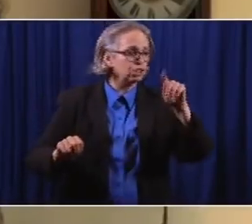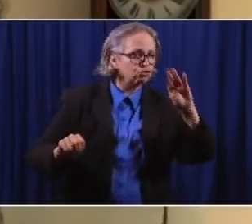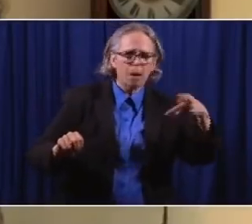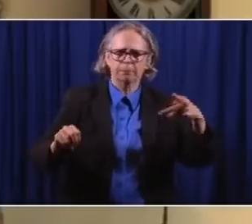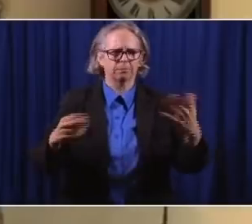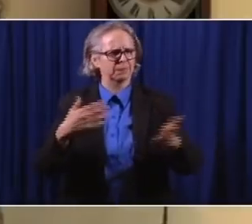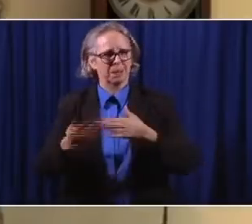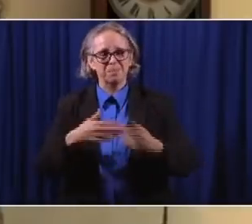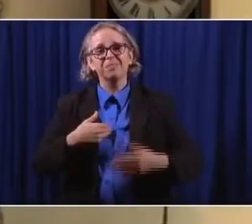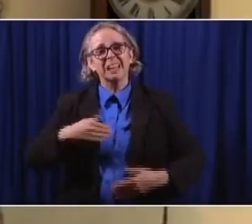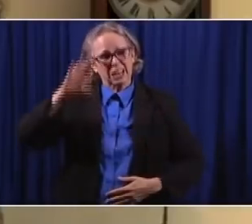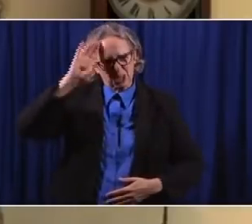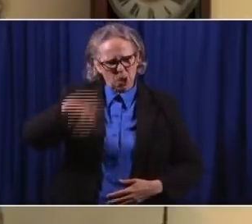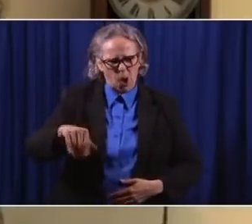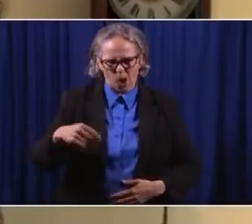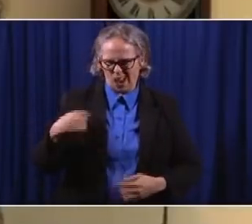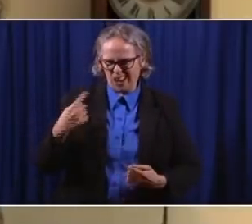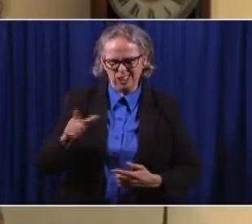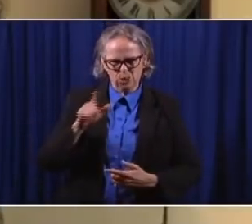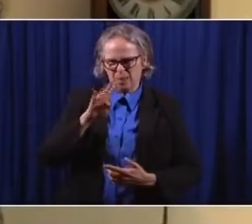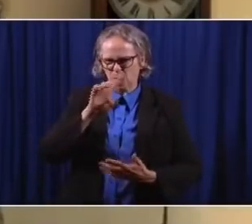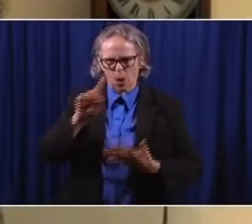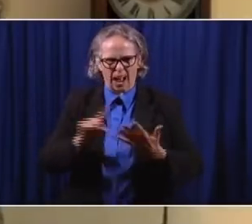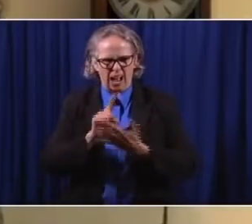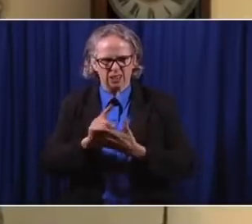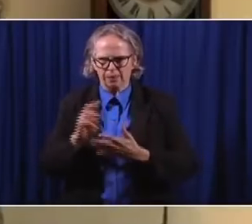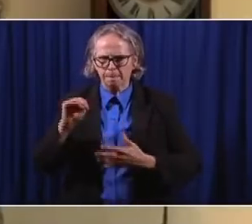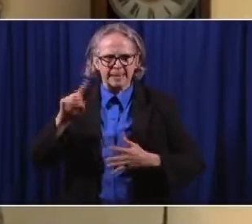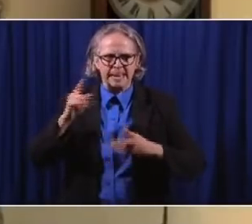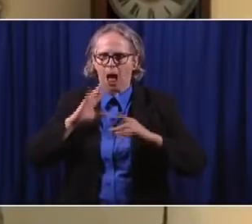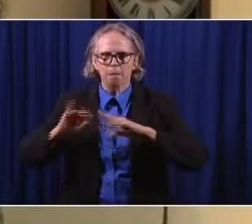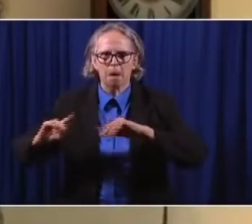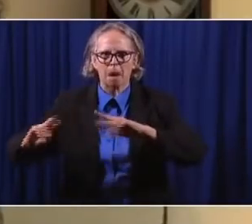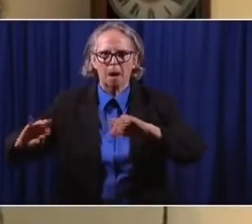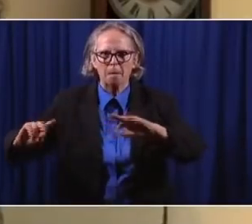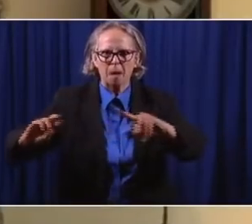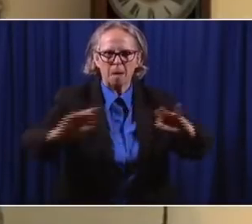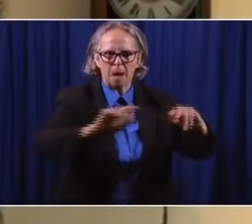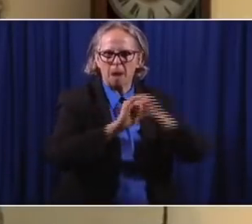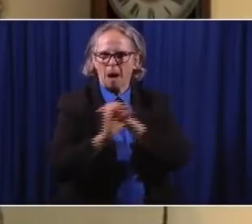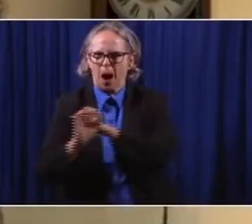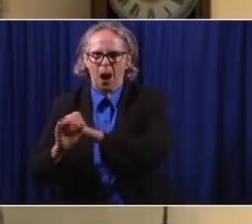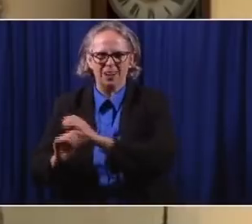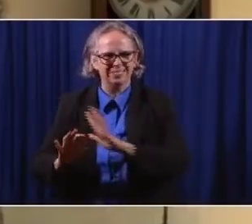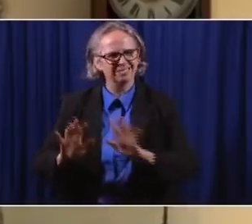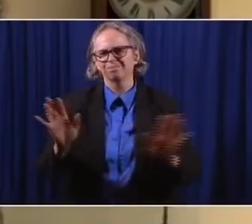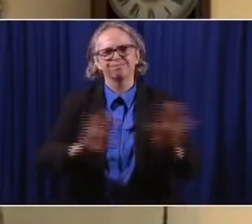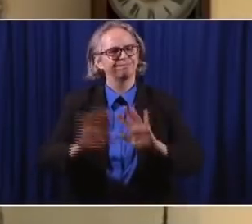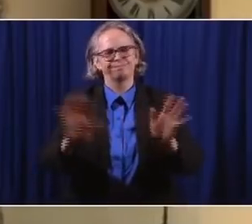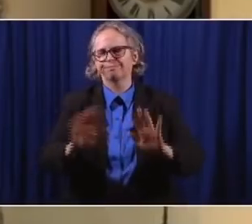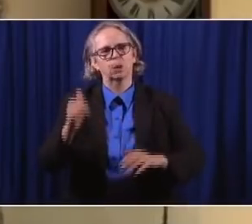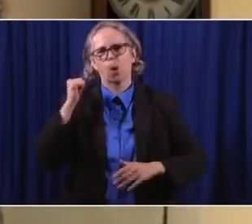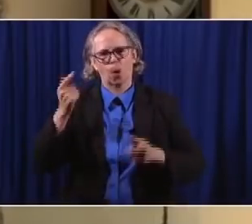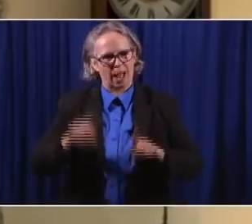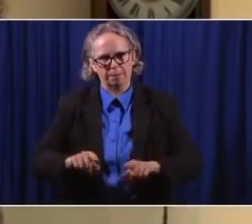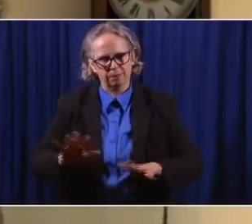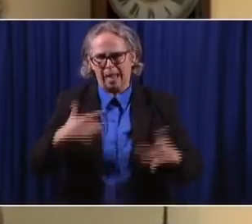media the last 24 hours about that, but that is not going to happen. Whoever loses,